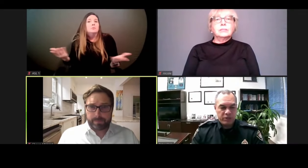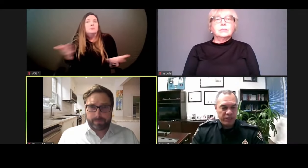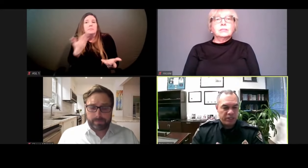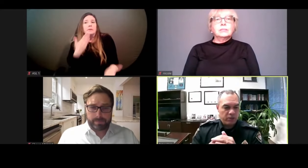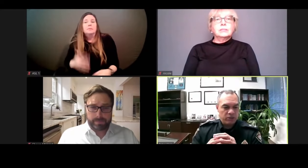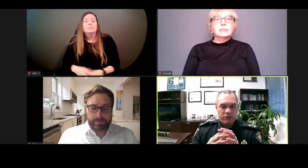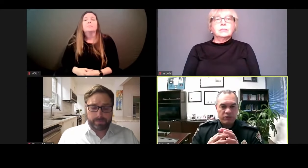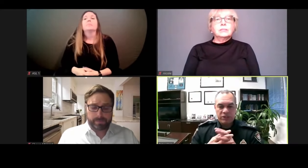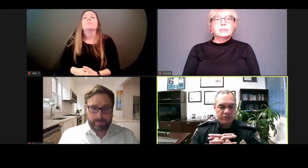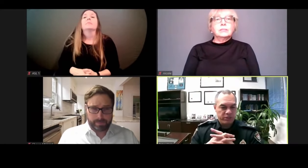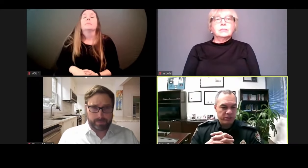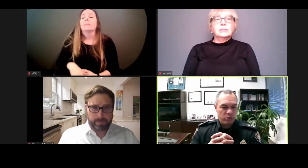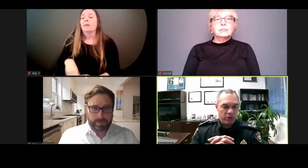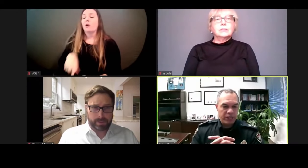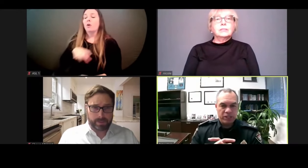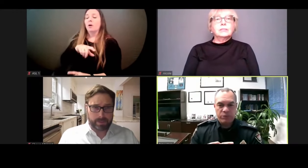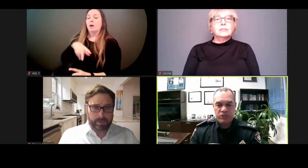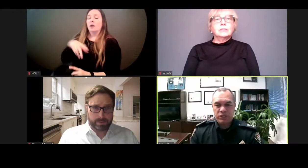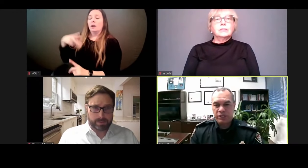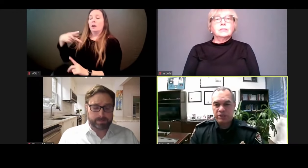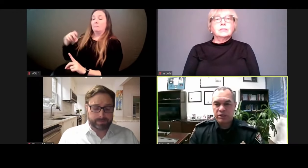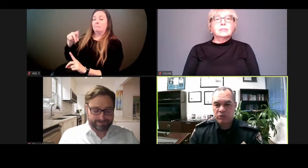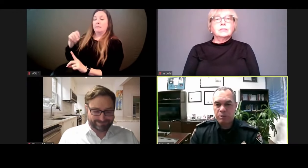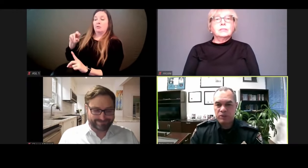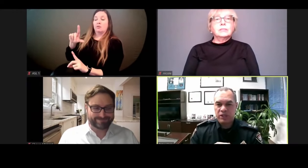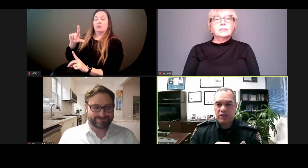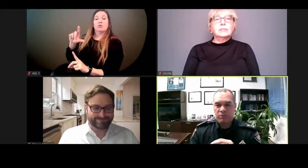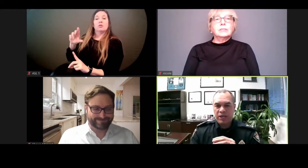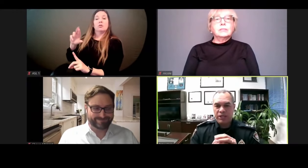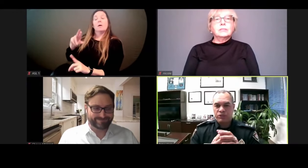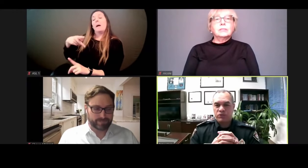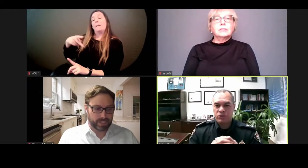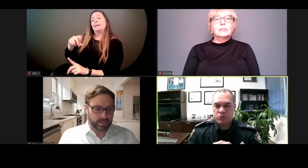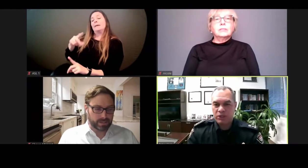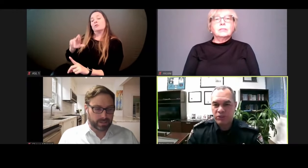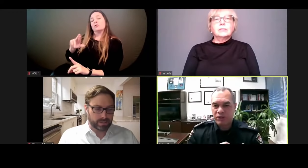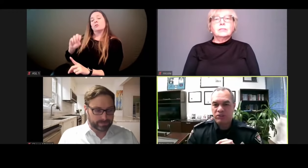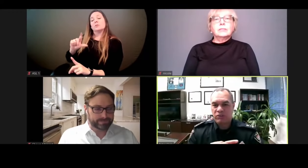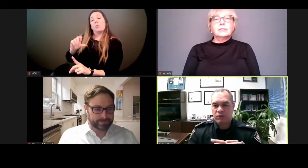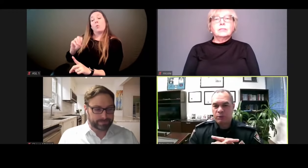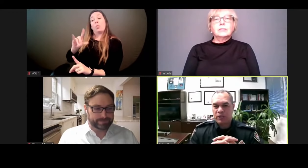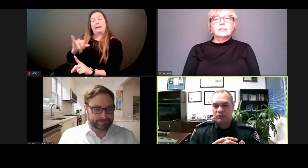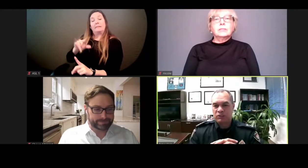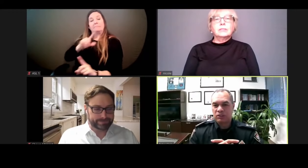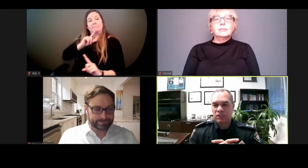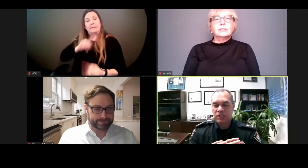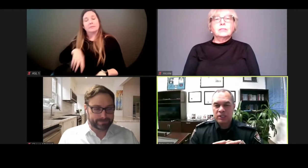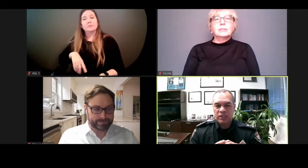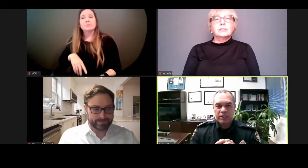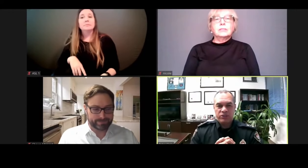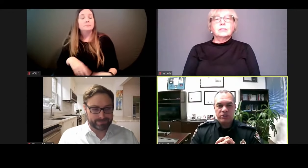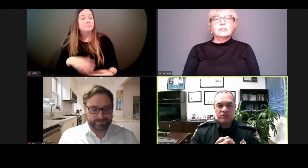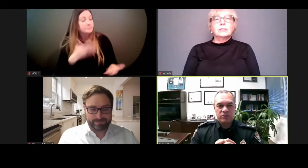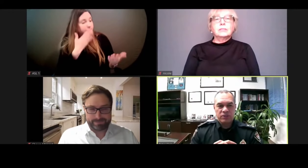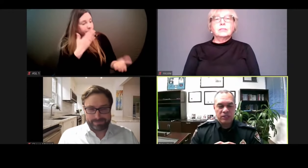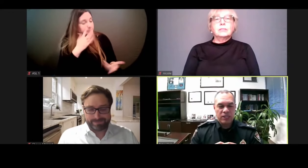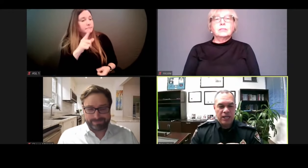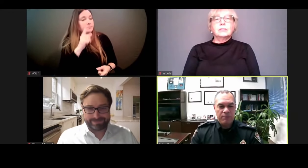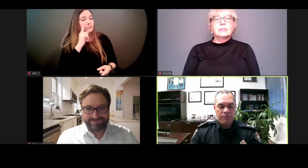Councillor Mard, thank you. As a resident in your ward, I can appreciate you representing my interests as well as the rest of everybody else's